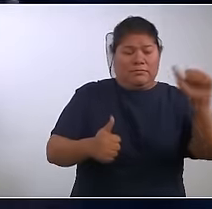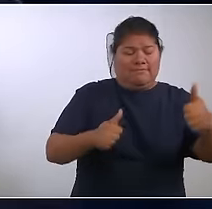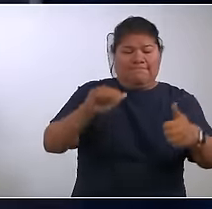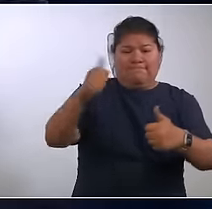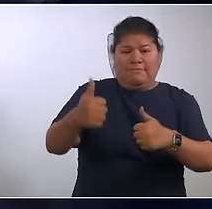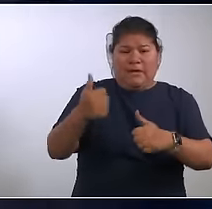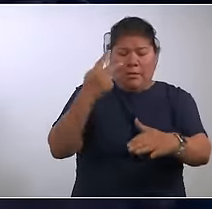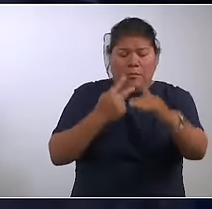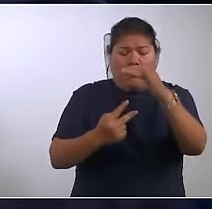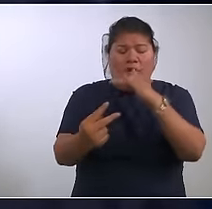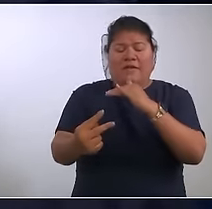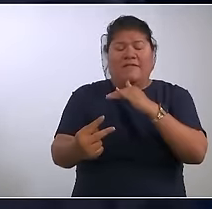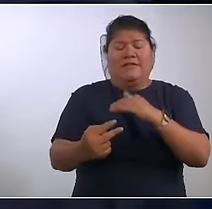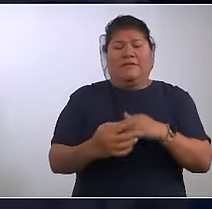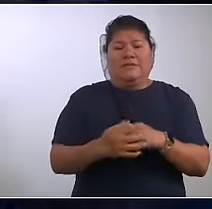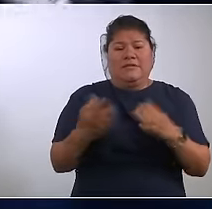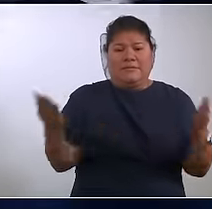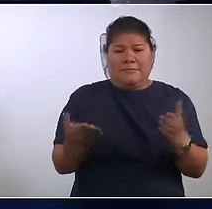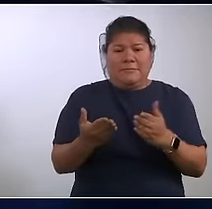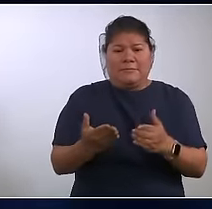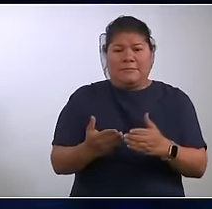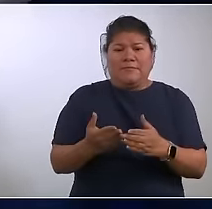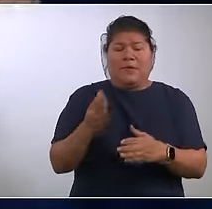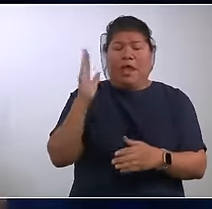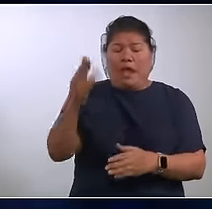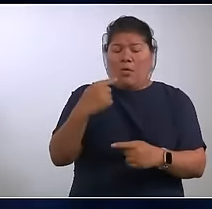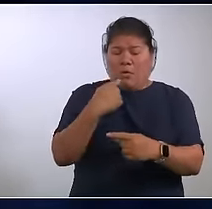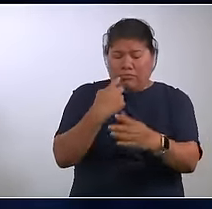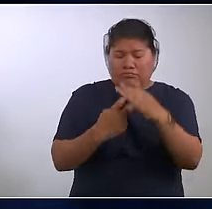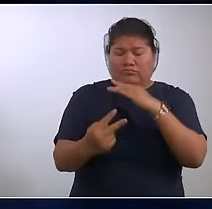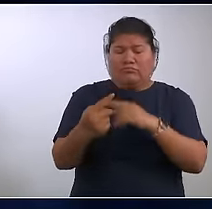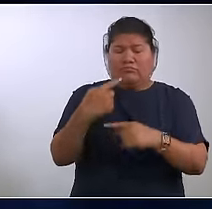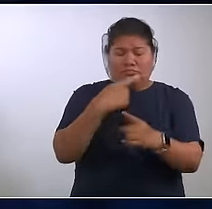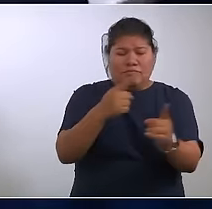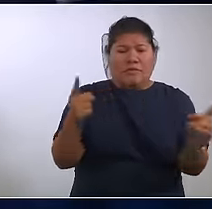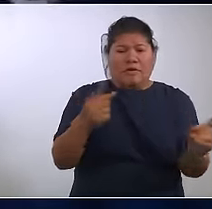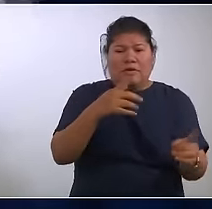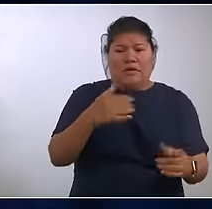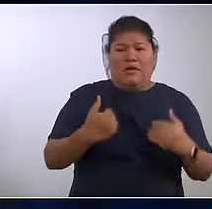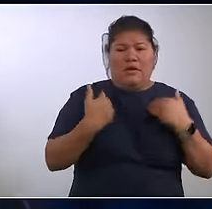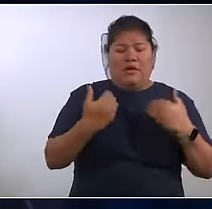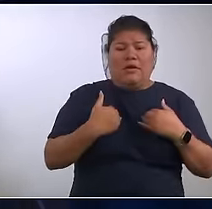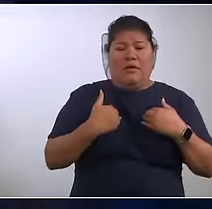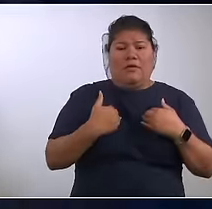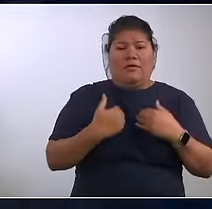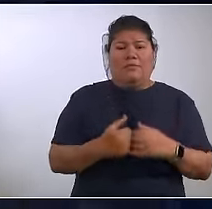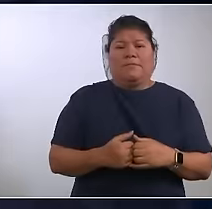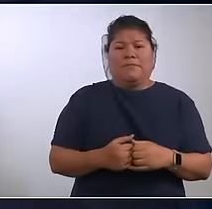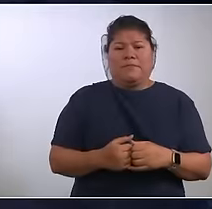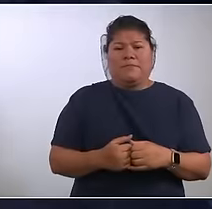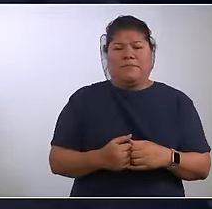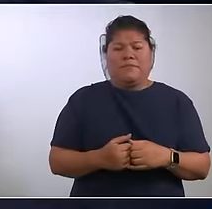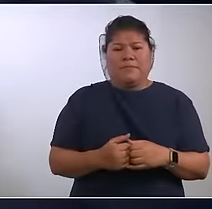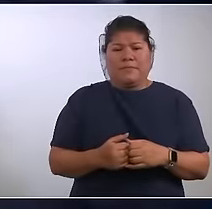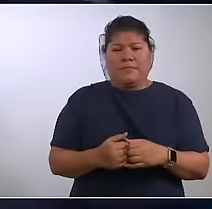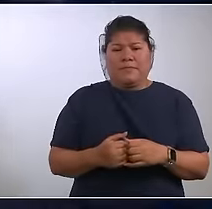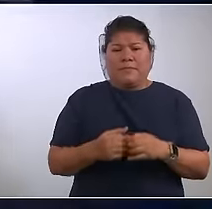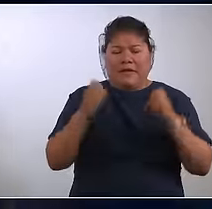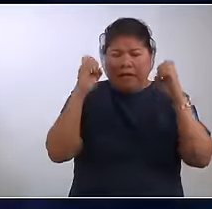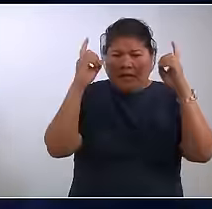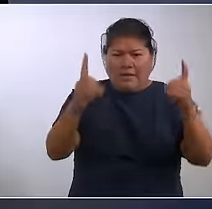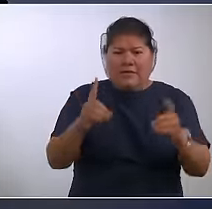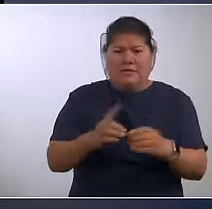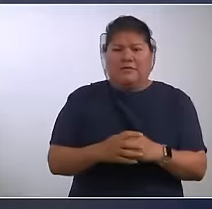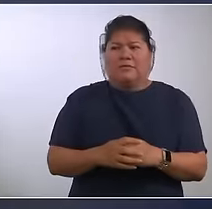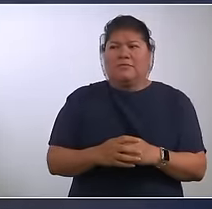will profetas and prophets are here. Y profetisas and prophetesses. Y jóvenes dotados. And young people who are y grandes